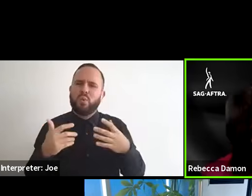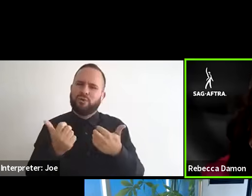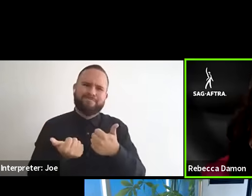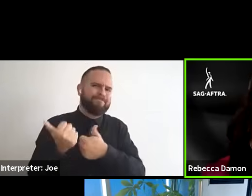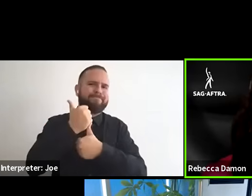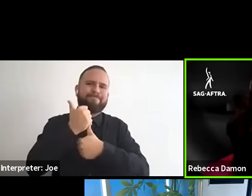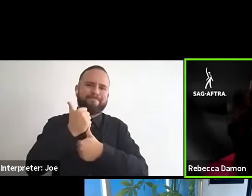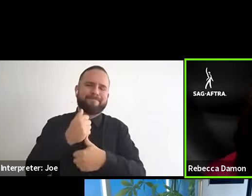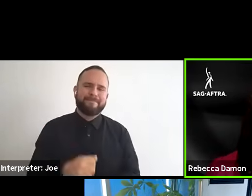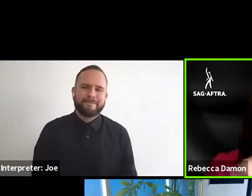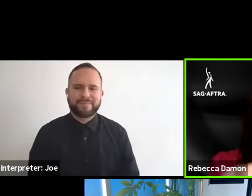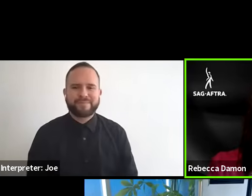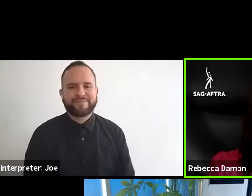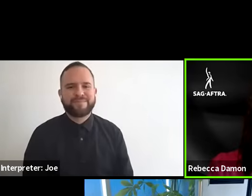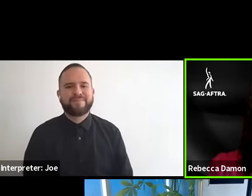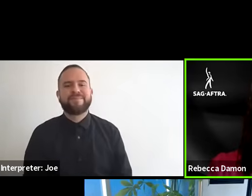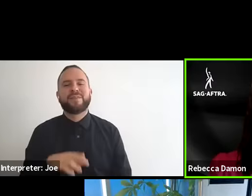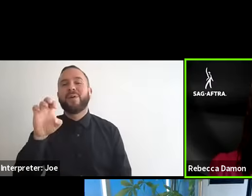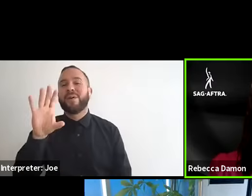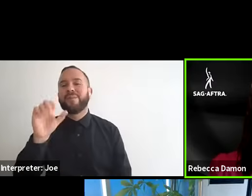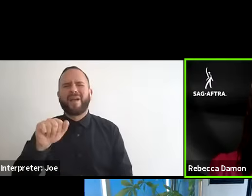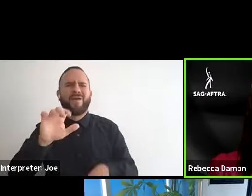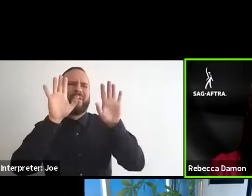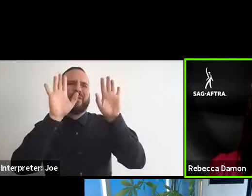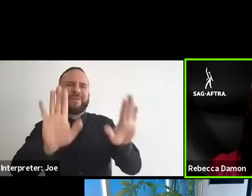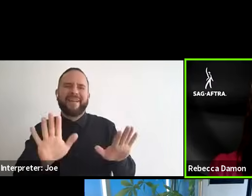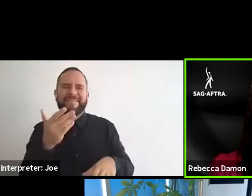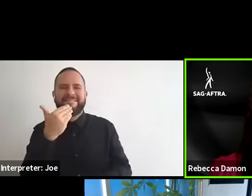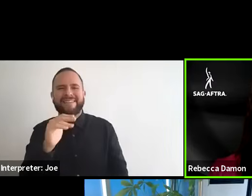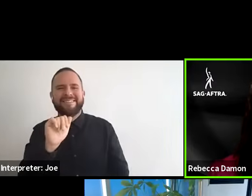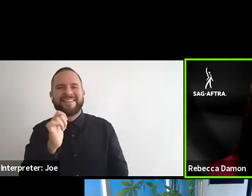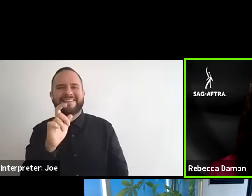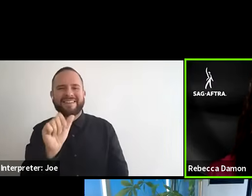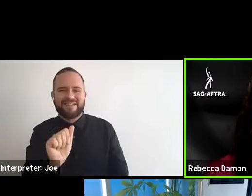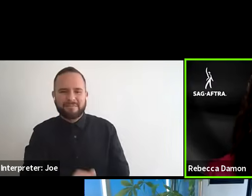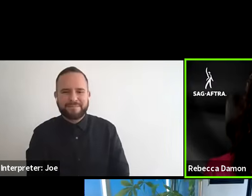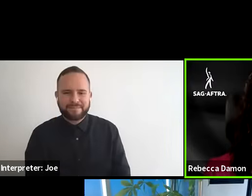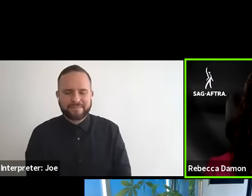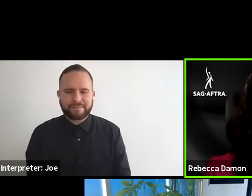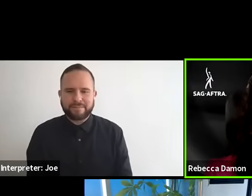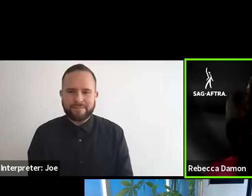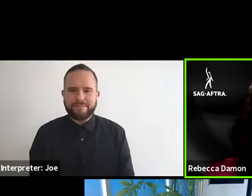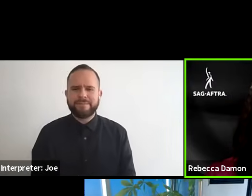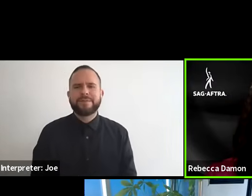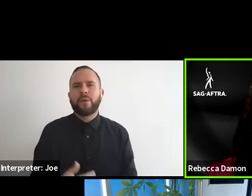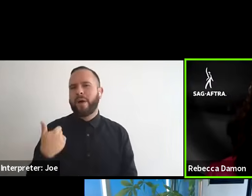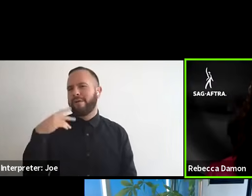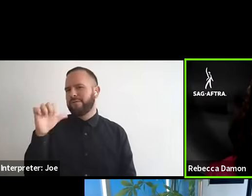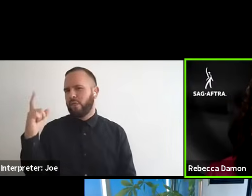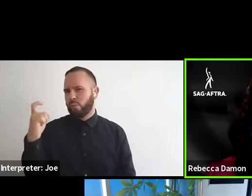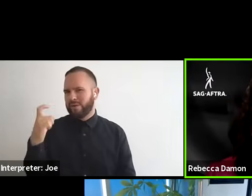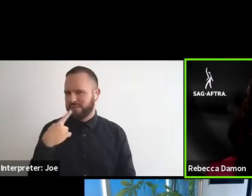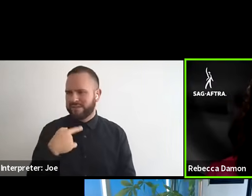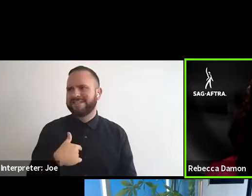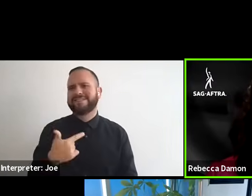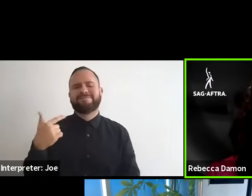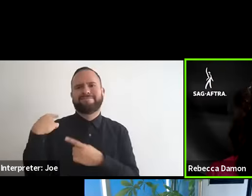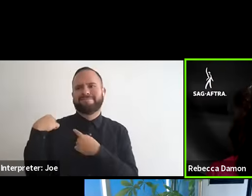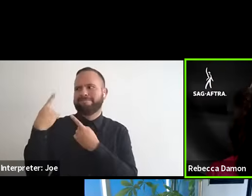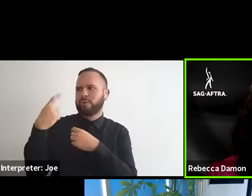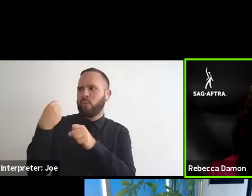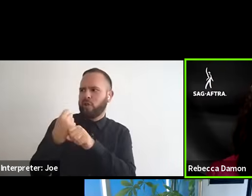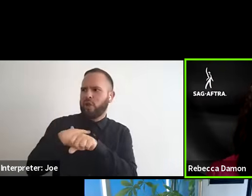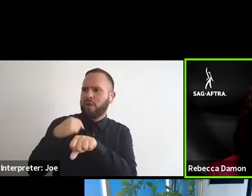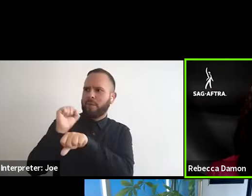Angela. So here's a question we have from a member that says, I've been working with an agent for the past year. She's